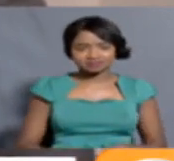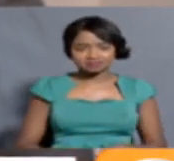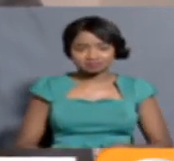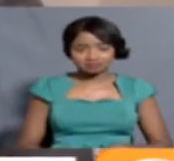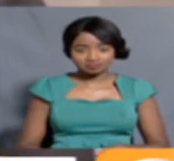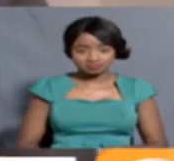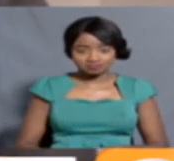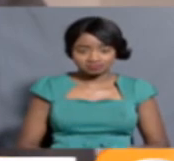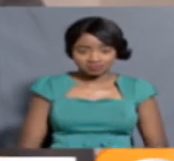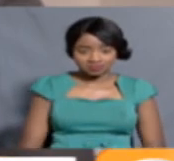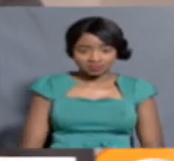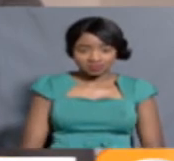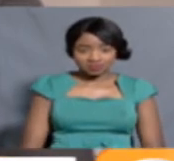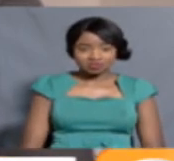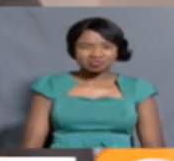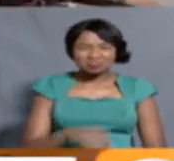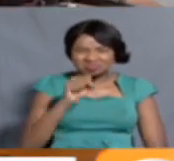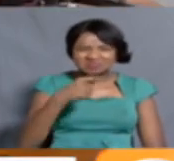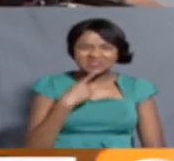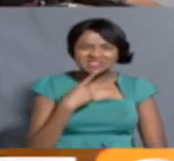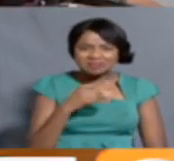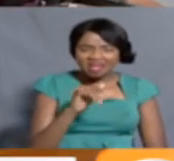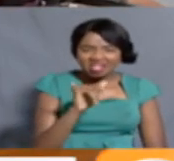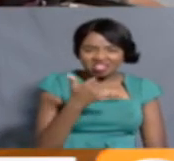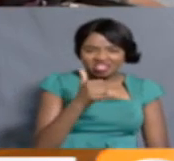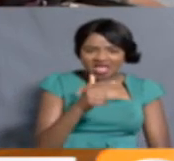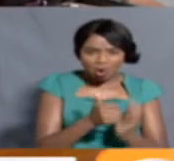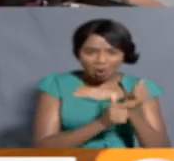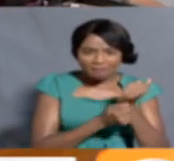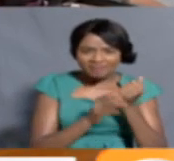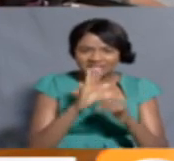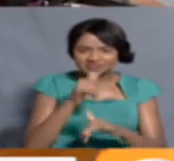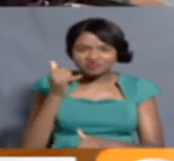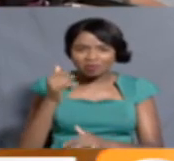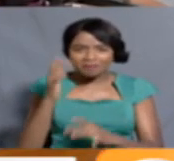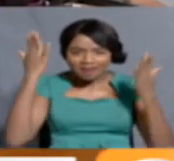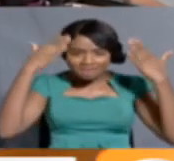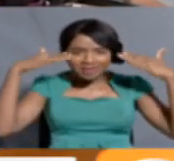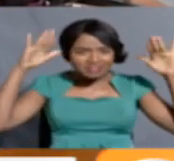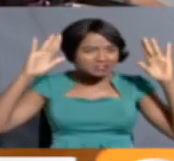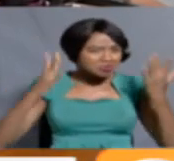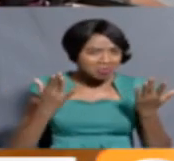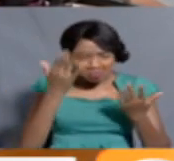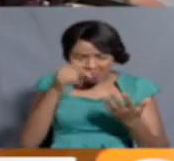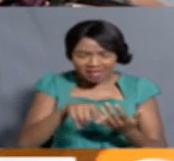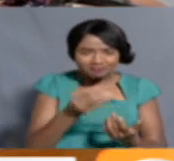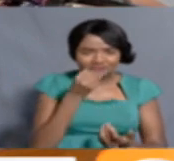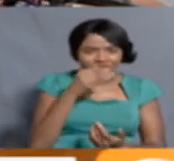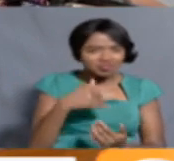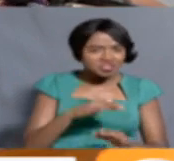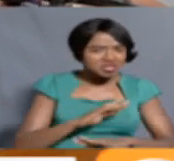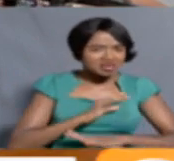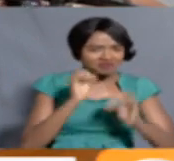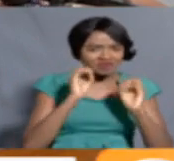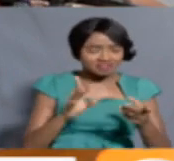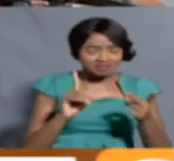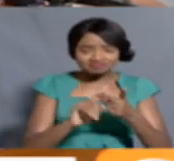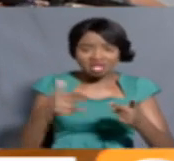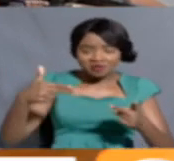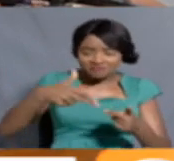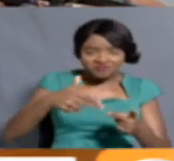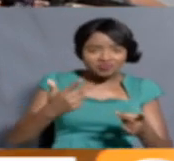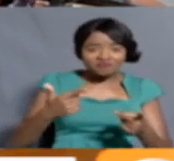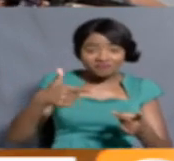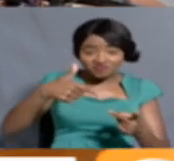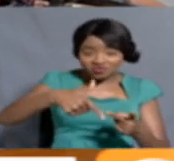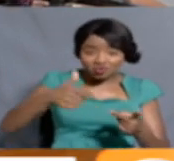seeing yellow maize again from Mexico or some country you're going to need to import because you don't have enough food? And now cost of fuel has gone up. Of course, it